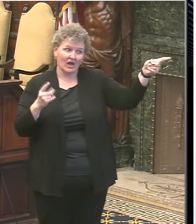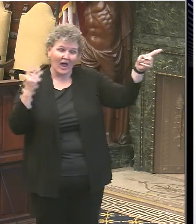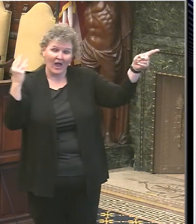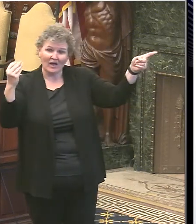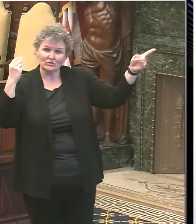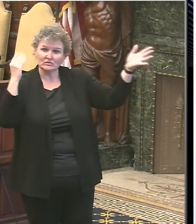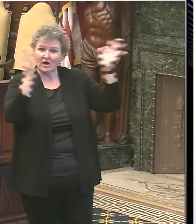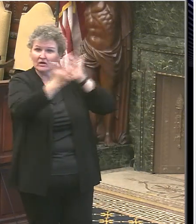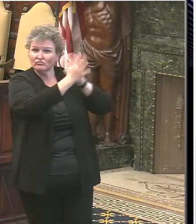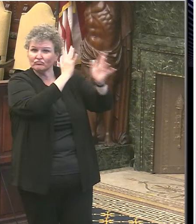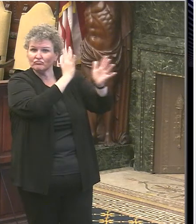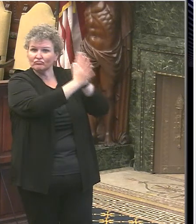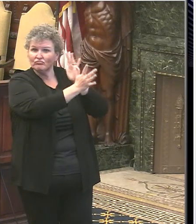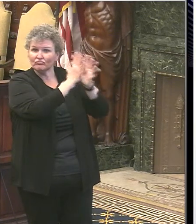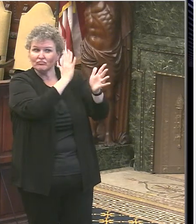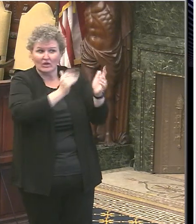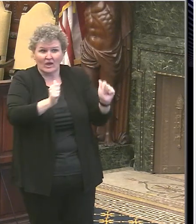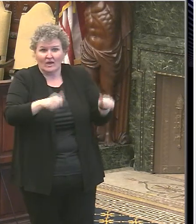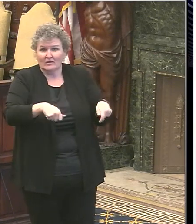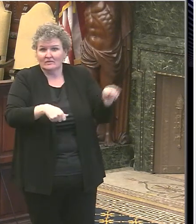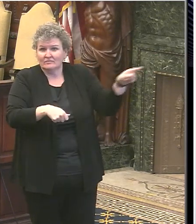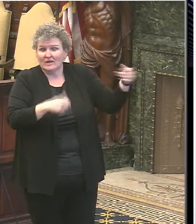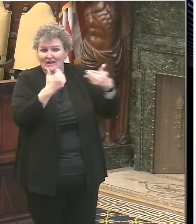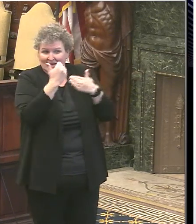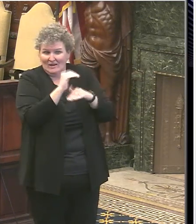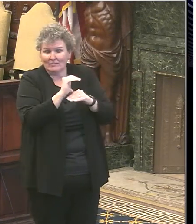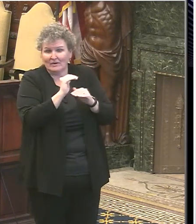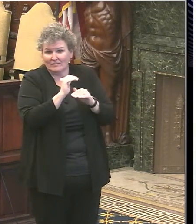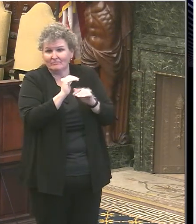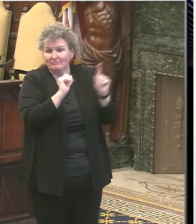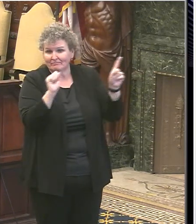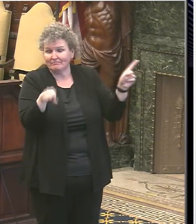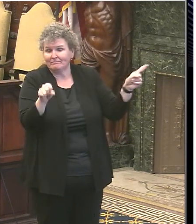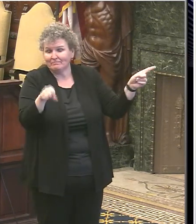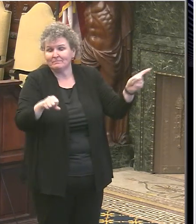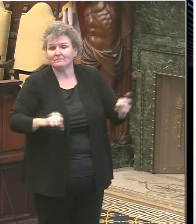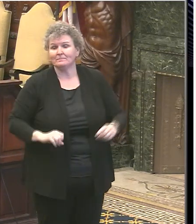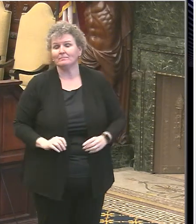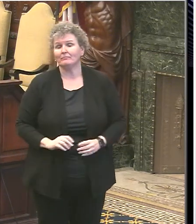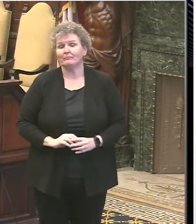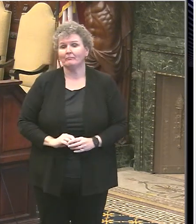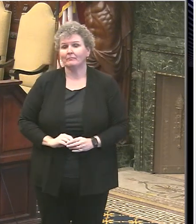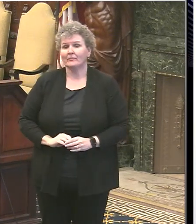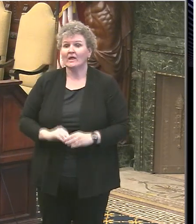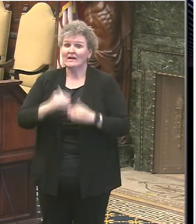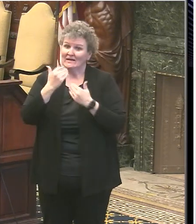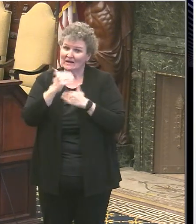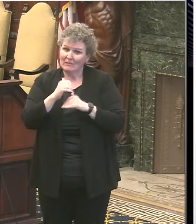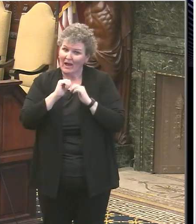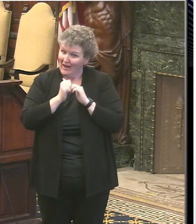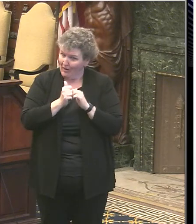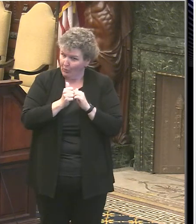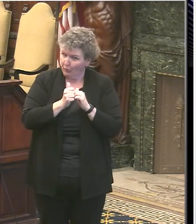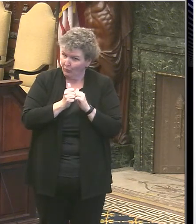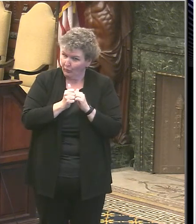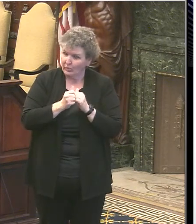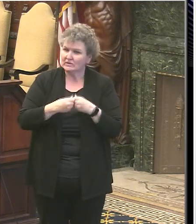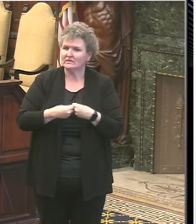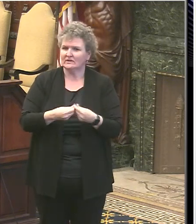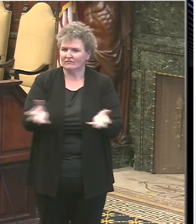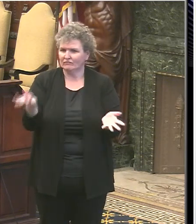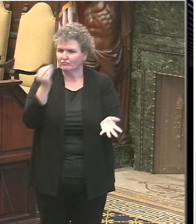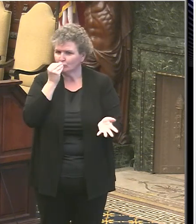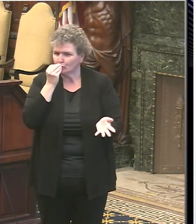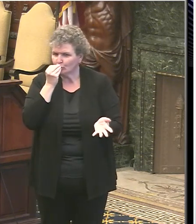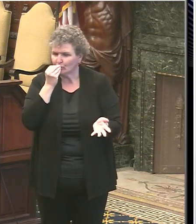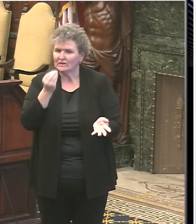density of the people there and the limits on how they can serve the food and how they can eat the food there.